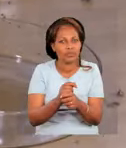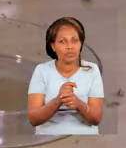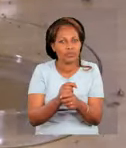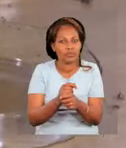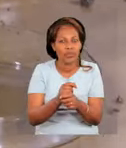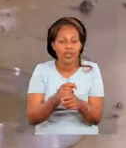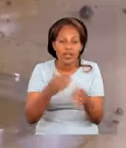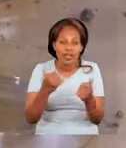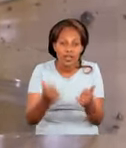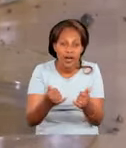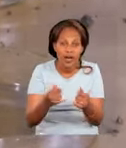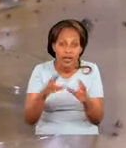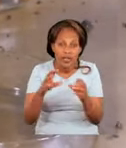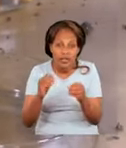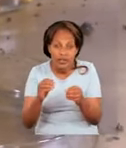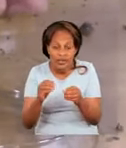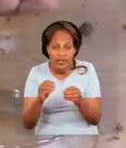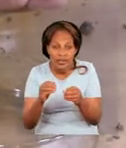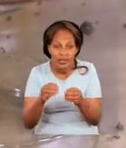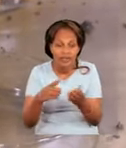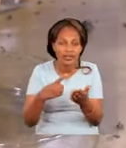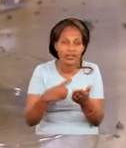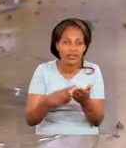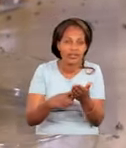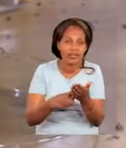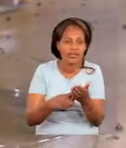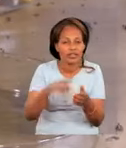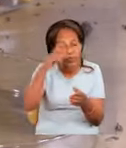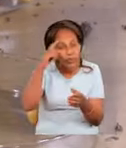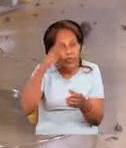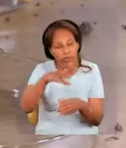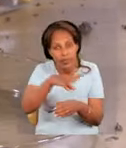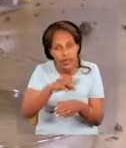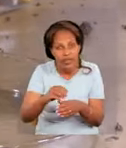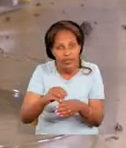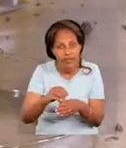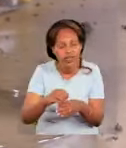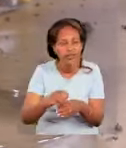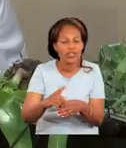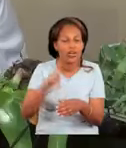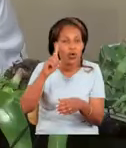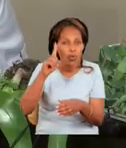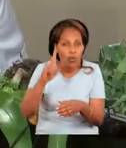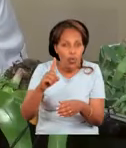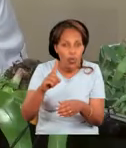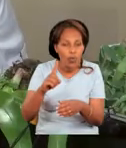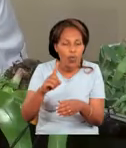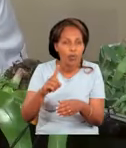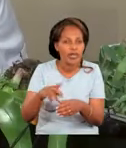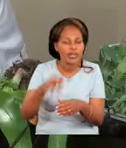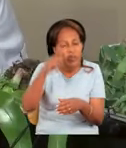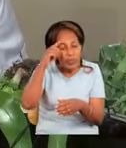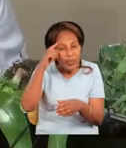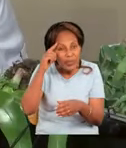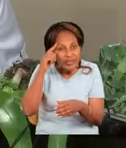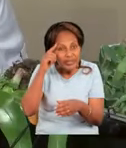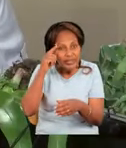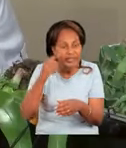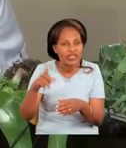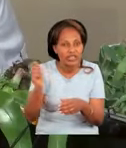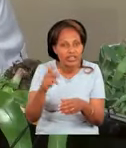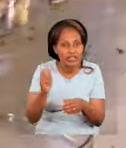Now I take this bean plant. You see, one bean seed is divided into